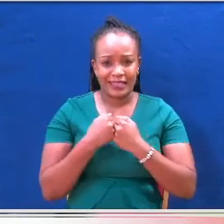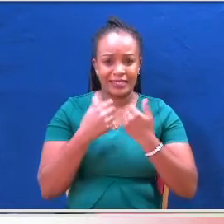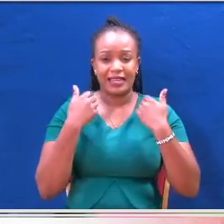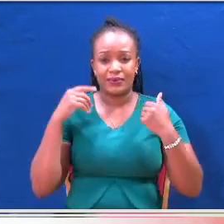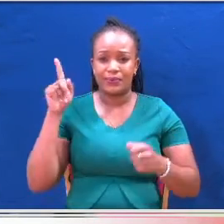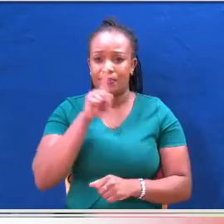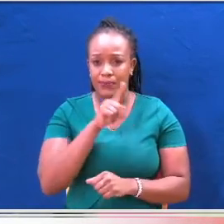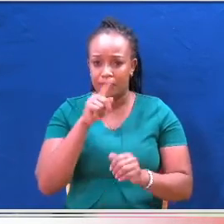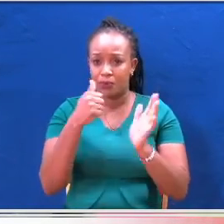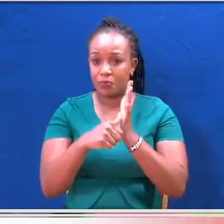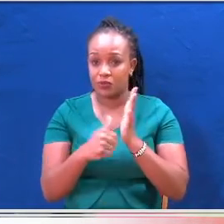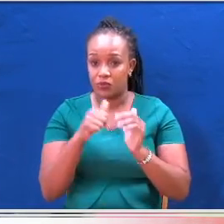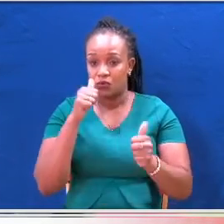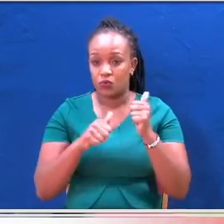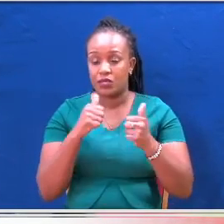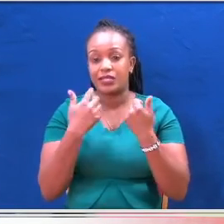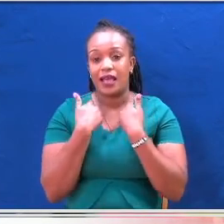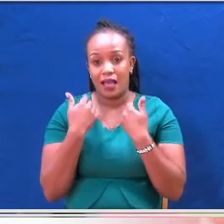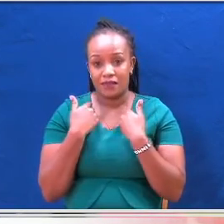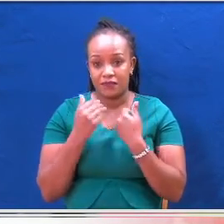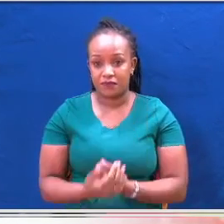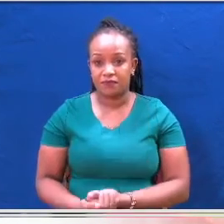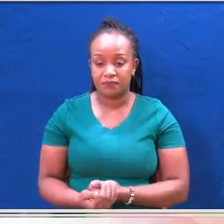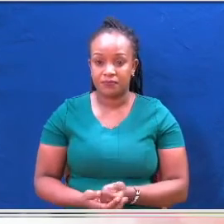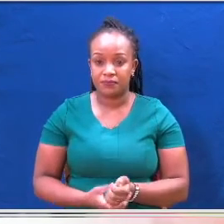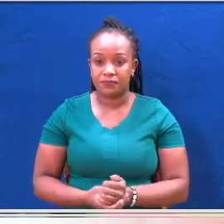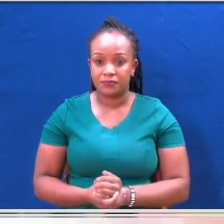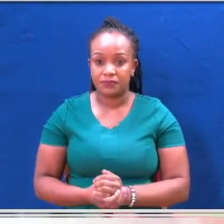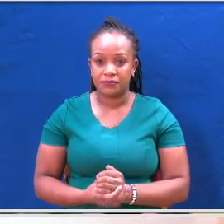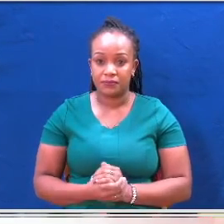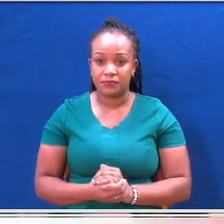consequences that come with it. David Mudoka, TV 47.